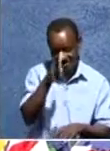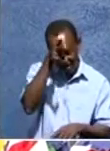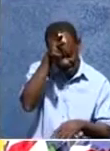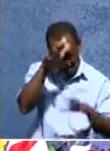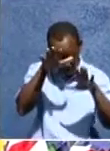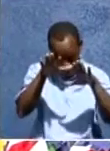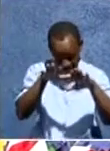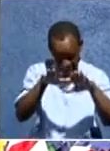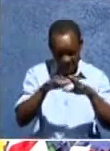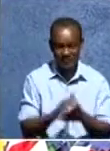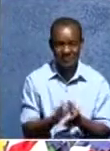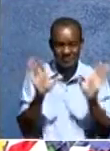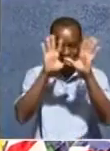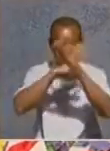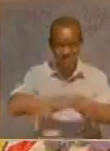night.